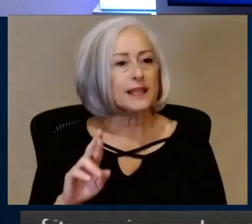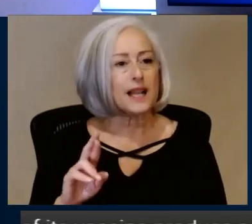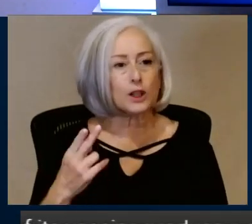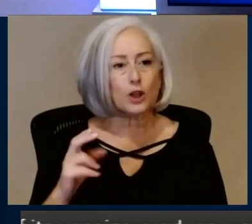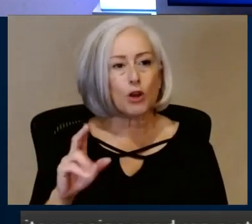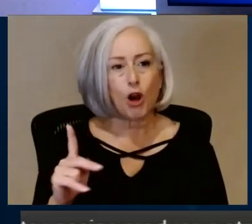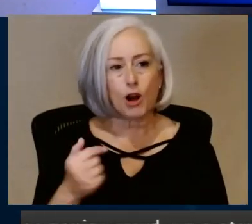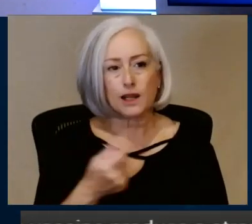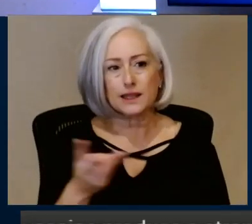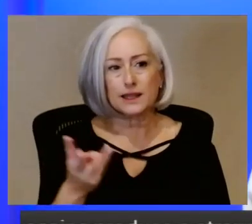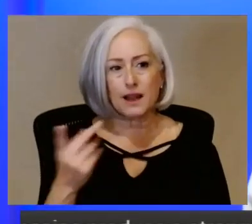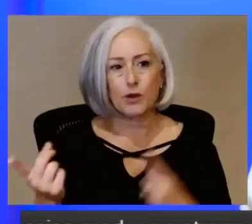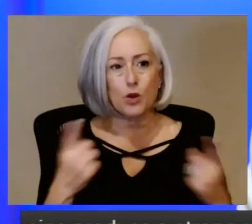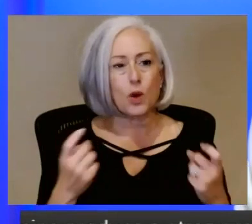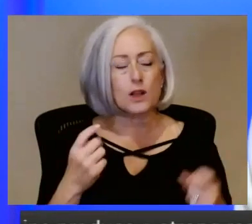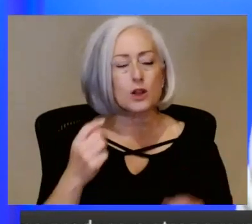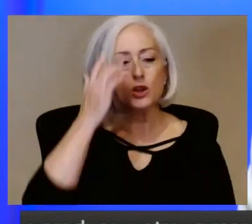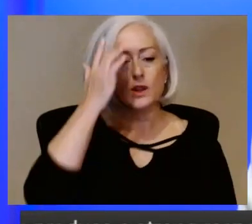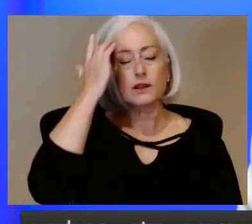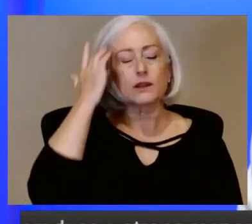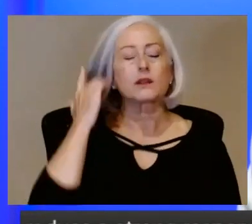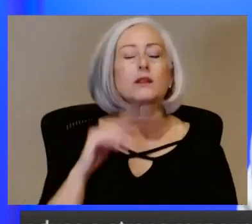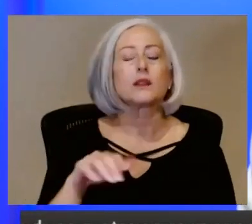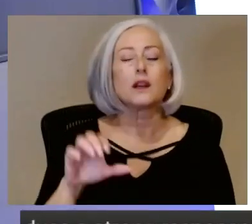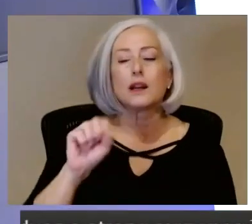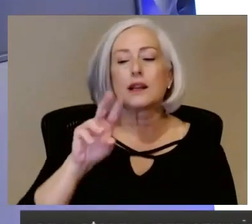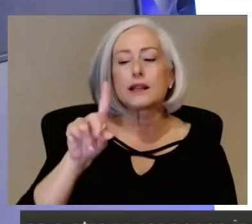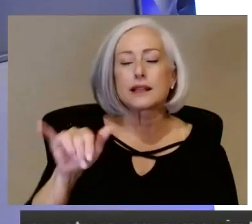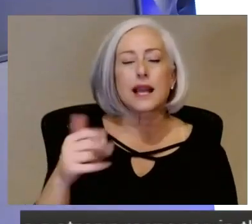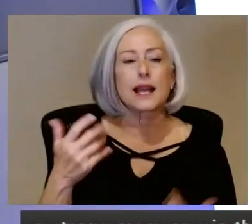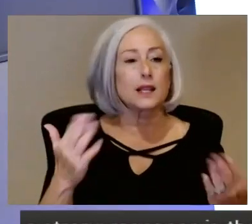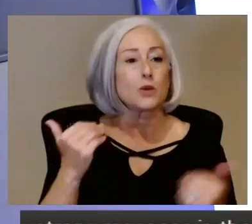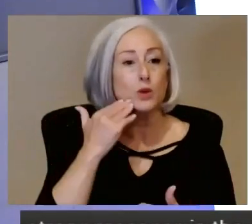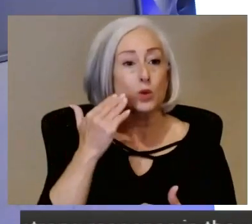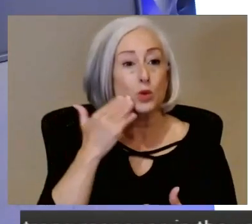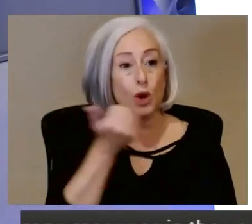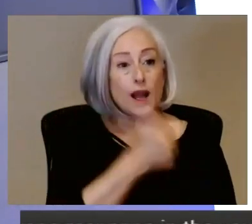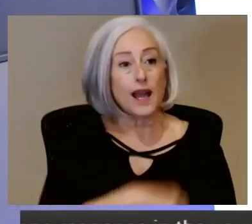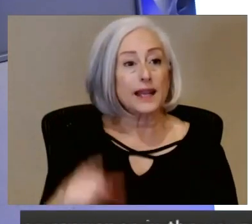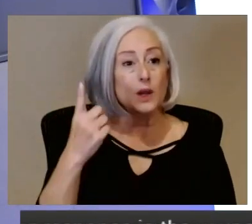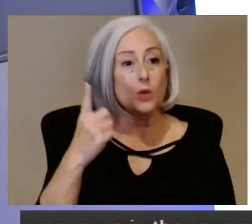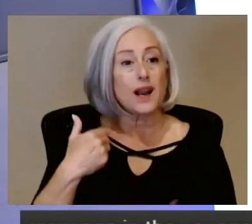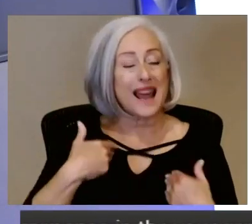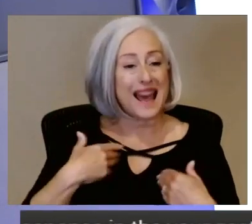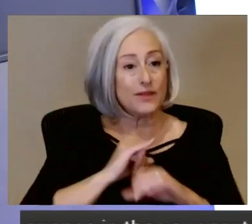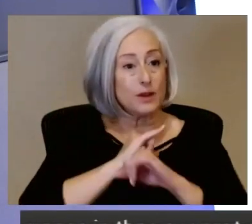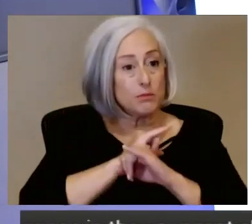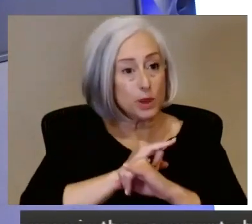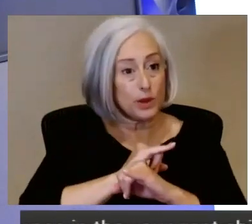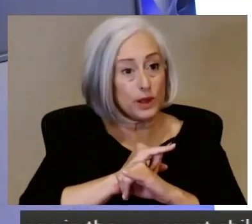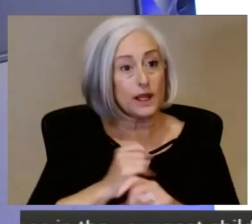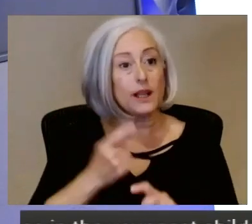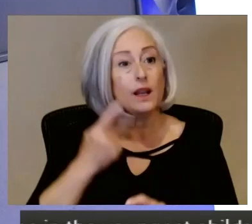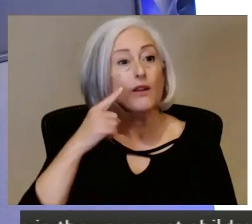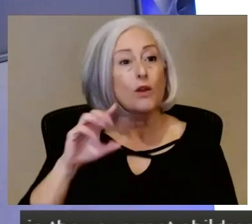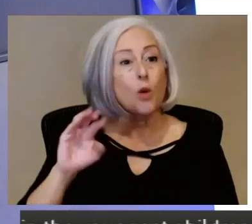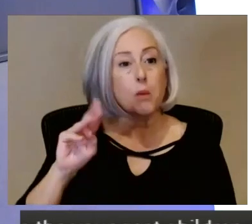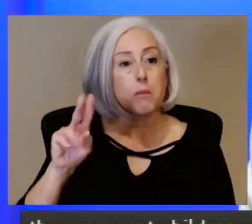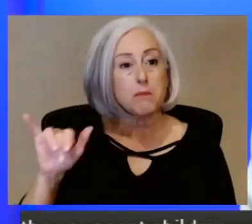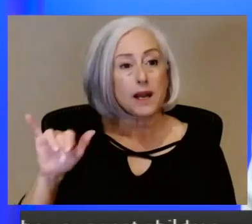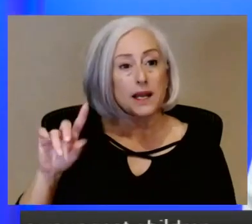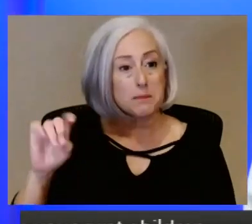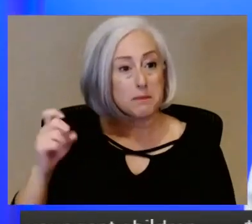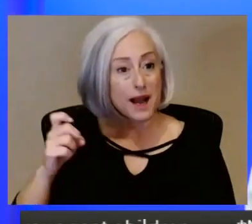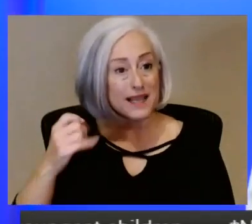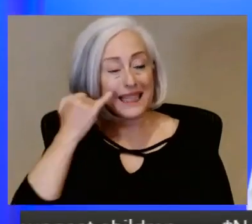today. Sandy wants to know, does anyone have immunity to monkeypox, like folks who have been vaccinated against smallpox? Yeah,